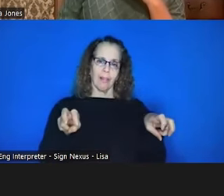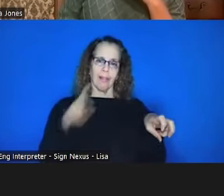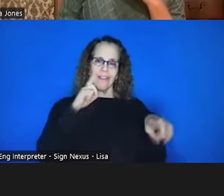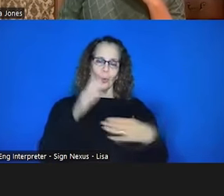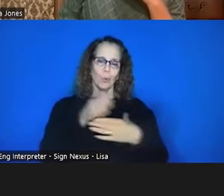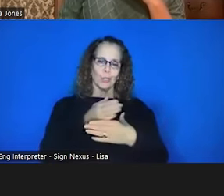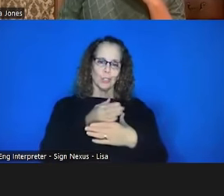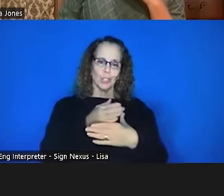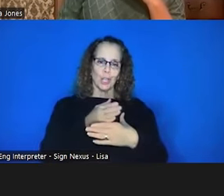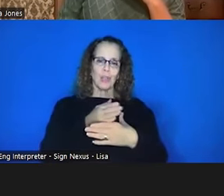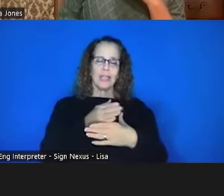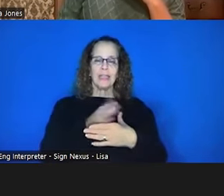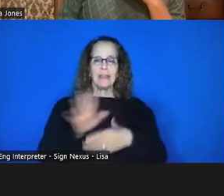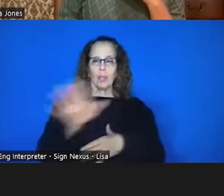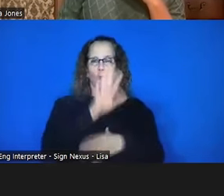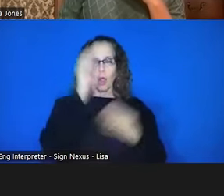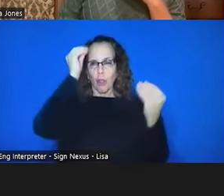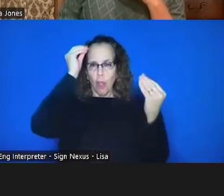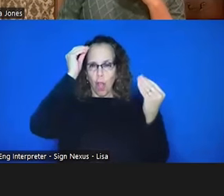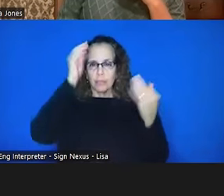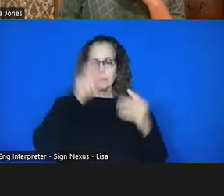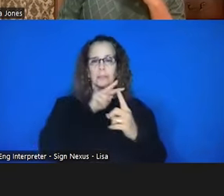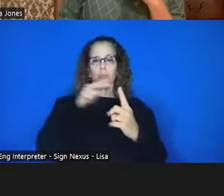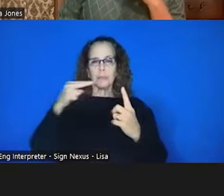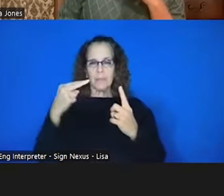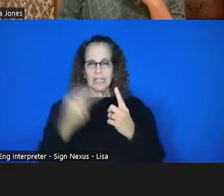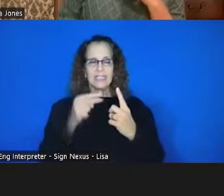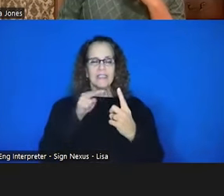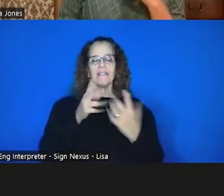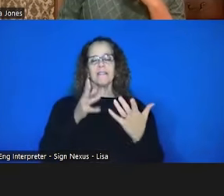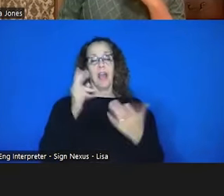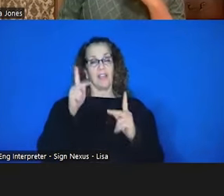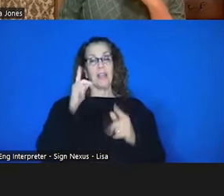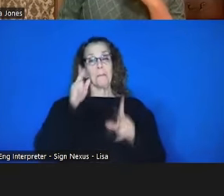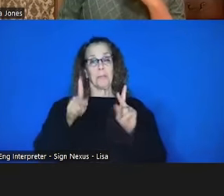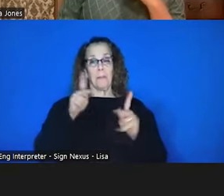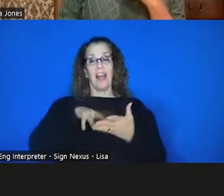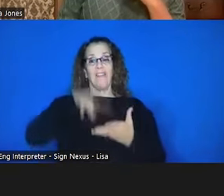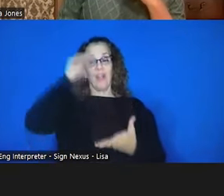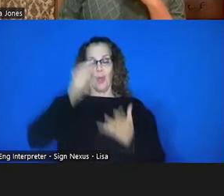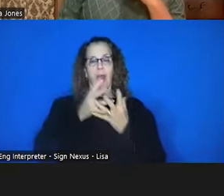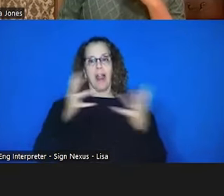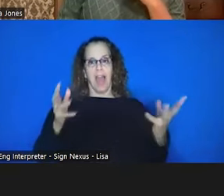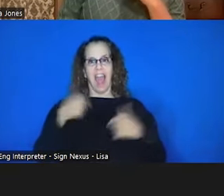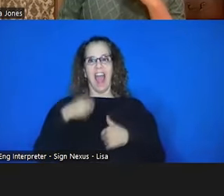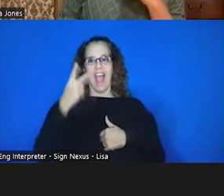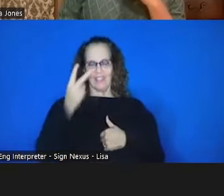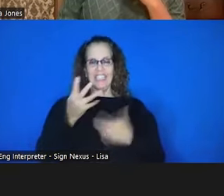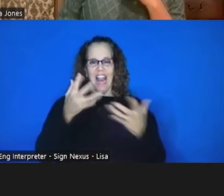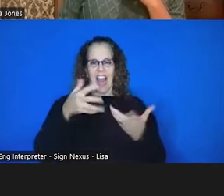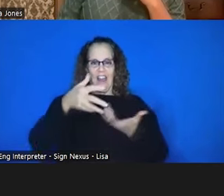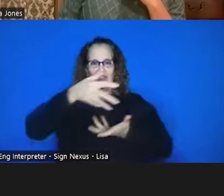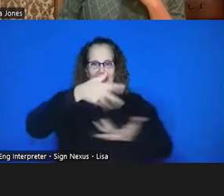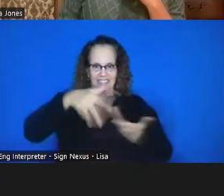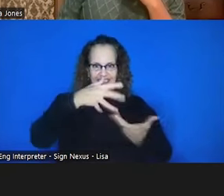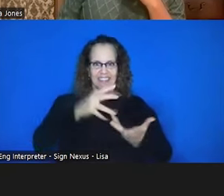their thoughts and perspectives. I think people have learned a lot. I've seen a lot of engagement throughout the event of